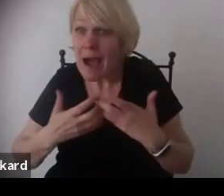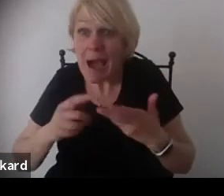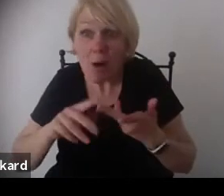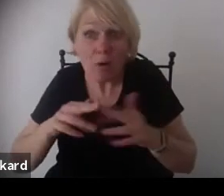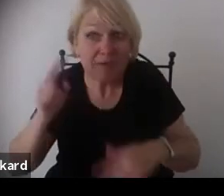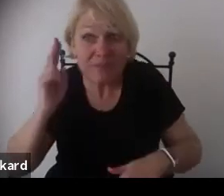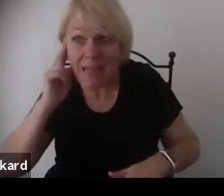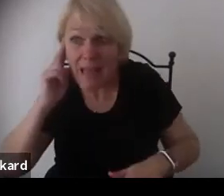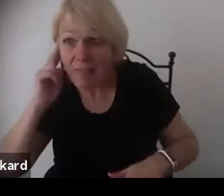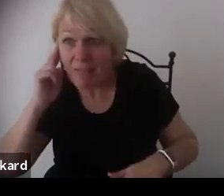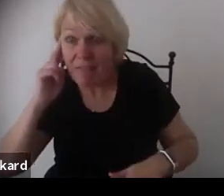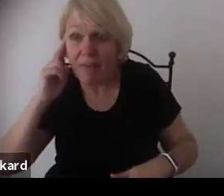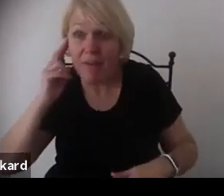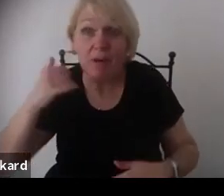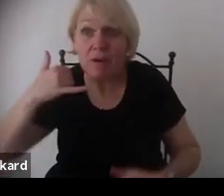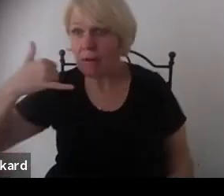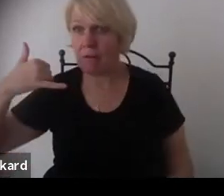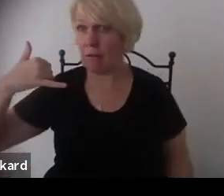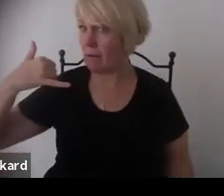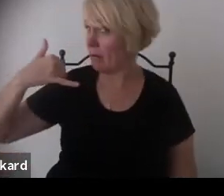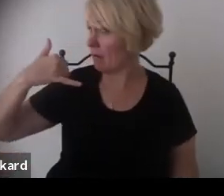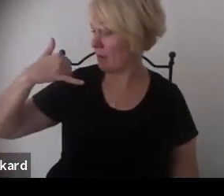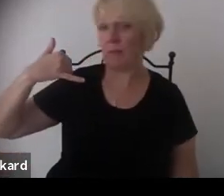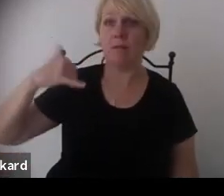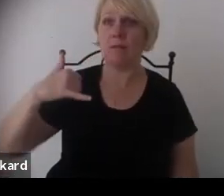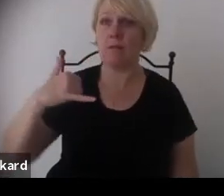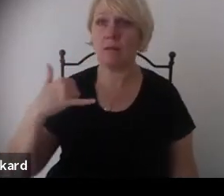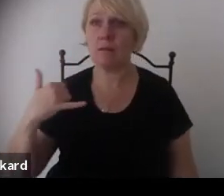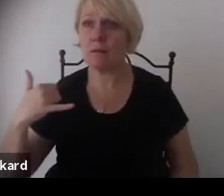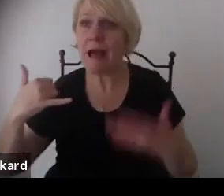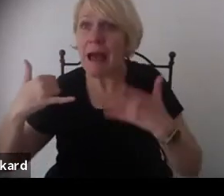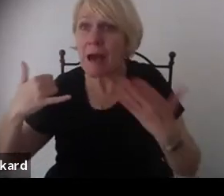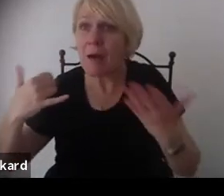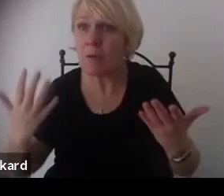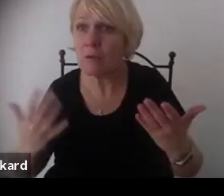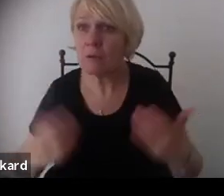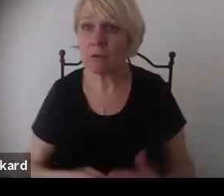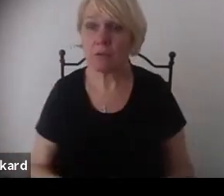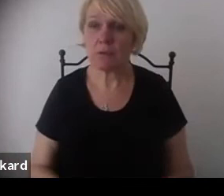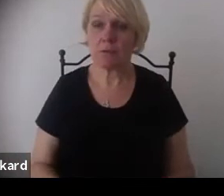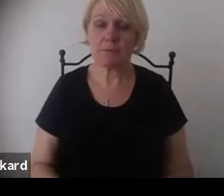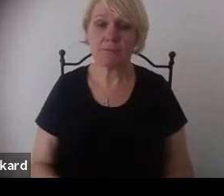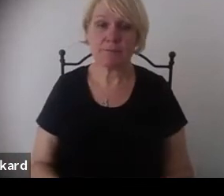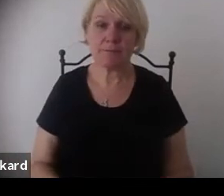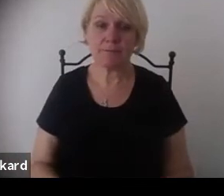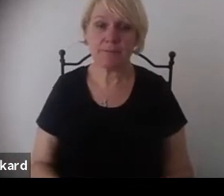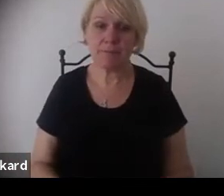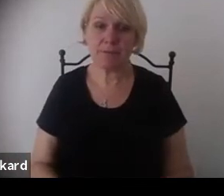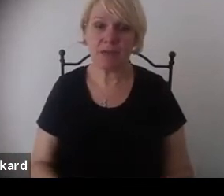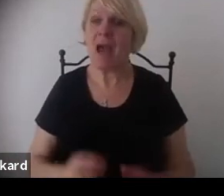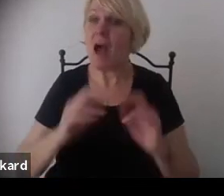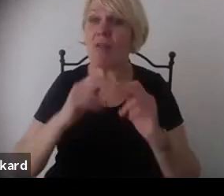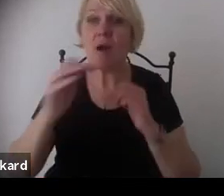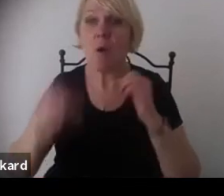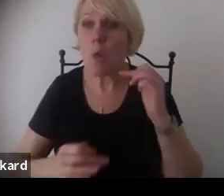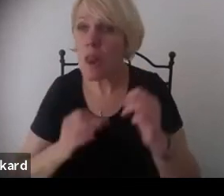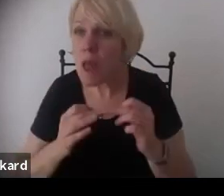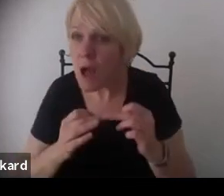guess if you're deaf, you may not be able to use that service. Are there online services